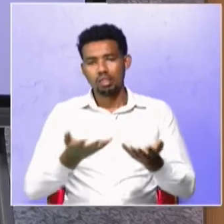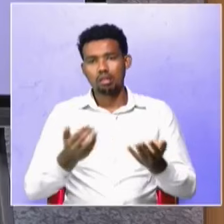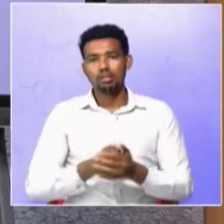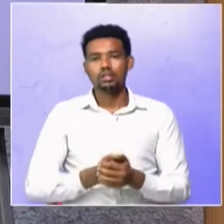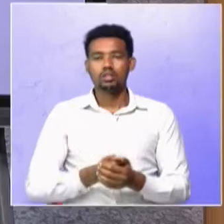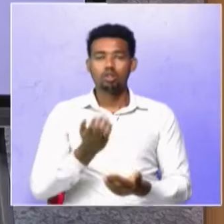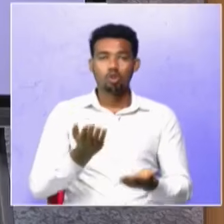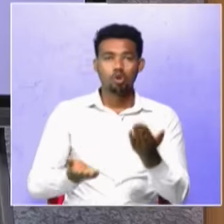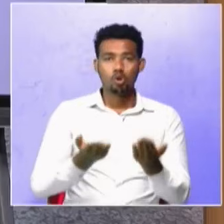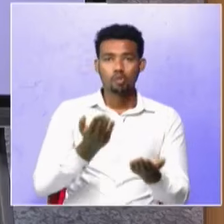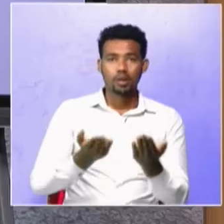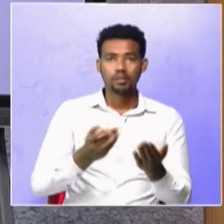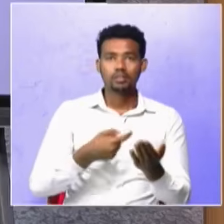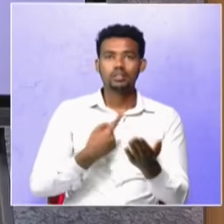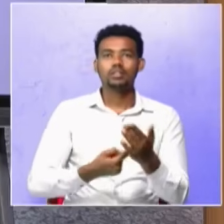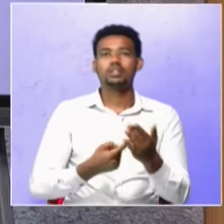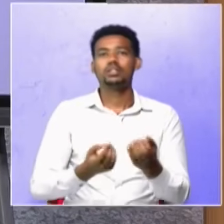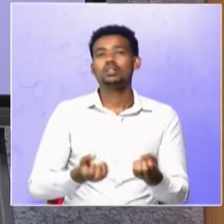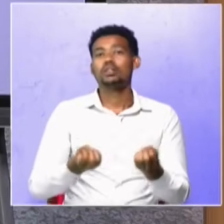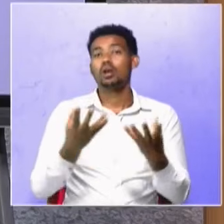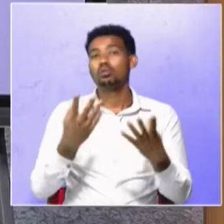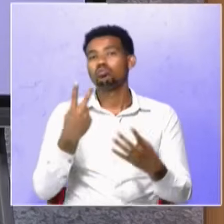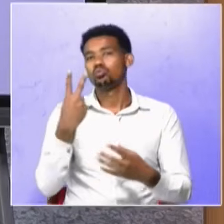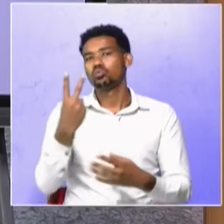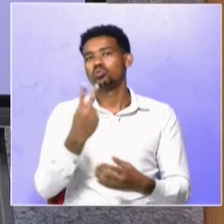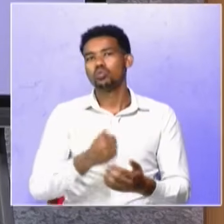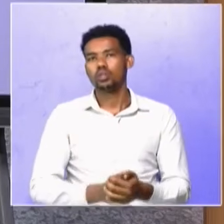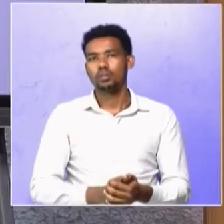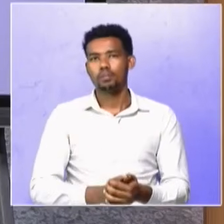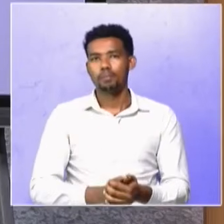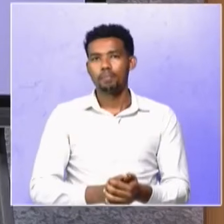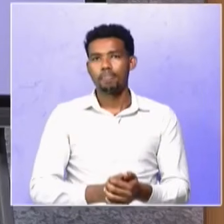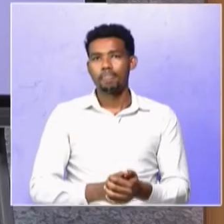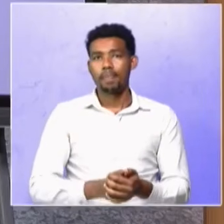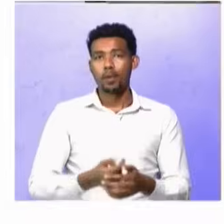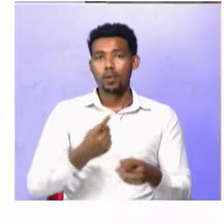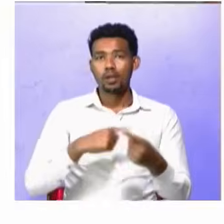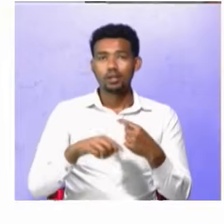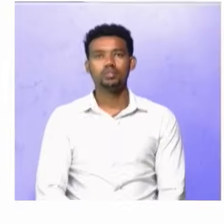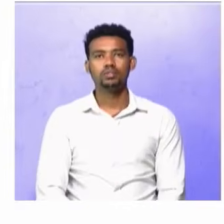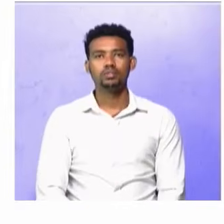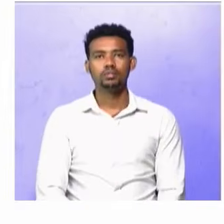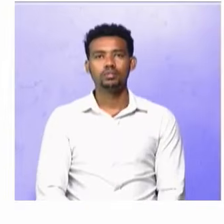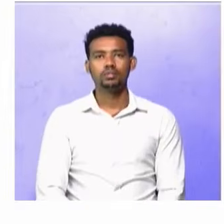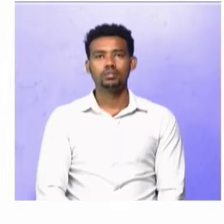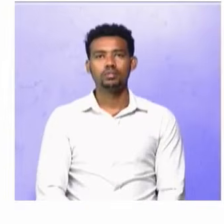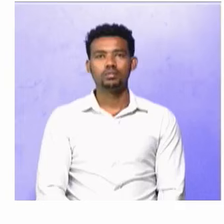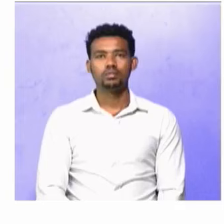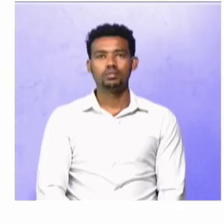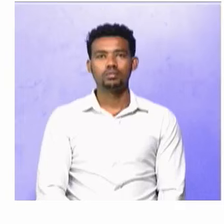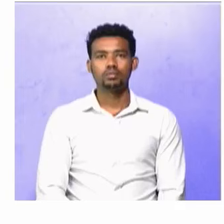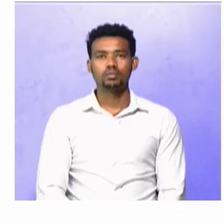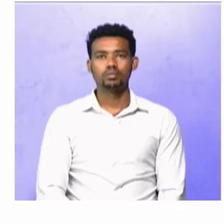them, but it is how many of them? Two of them. When we come to superlative,